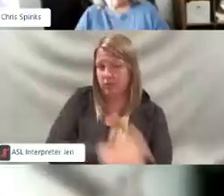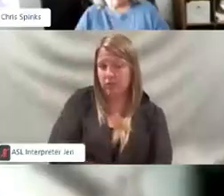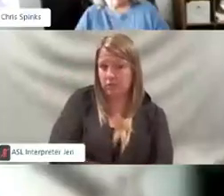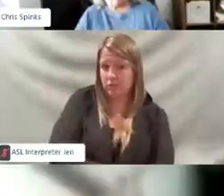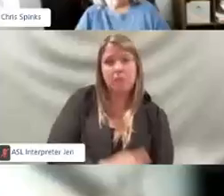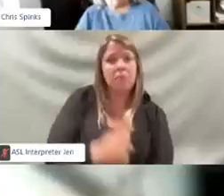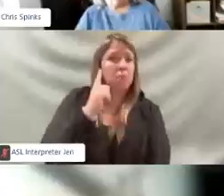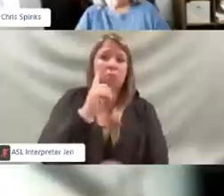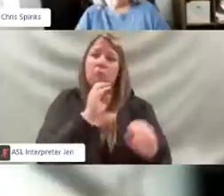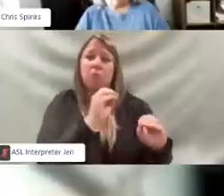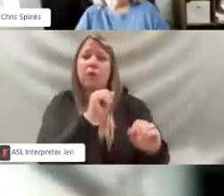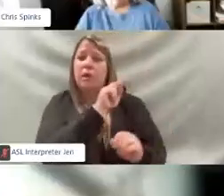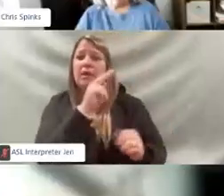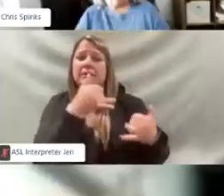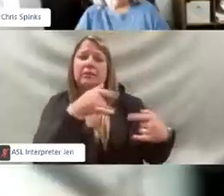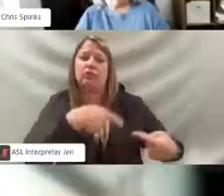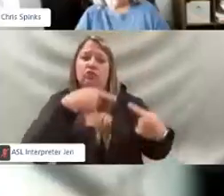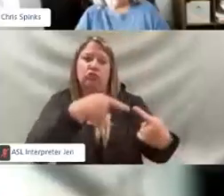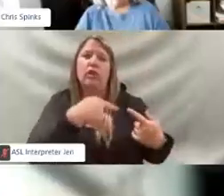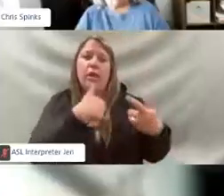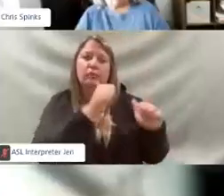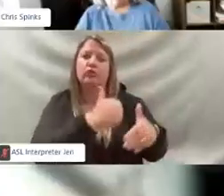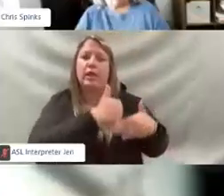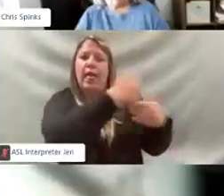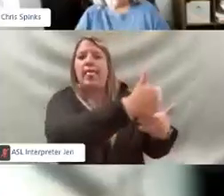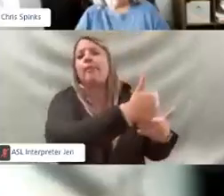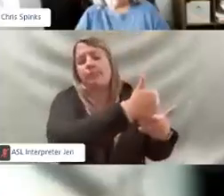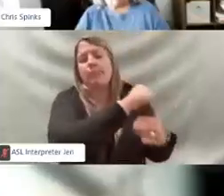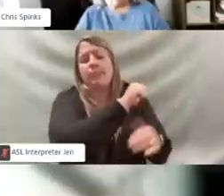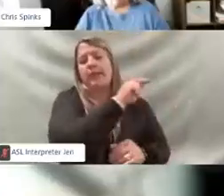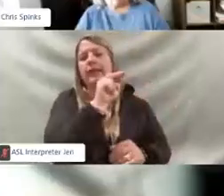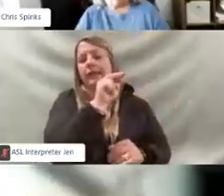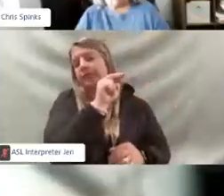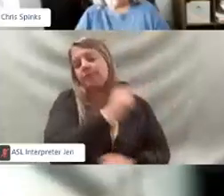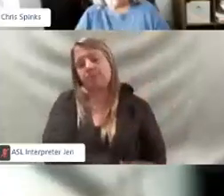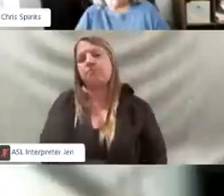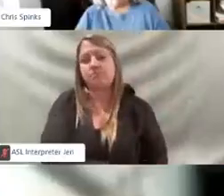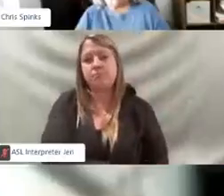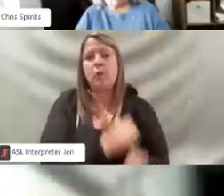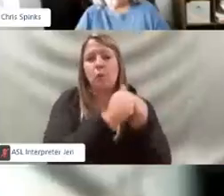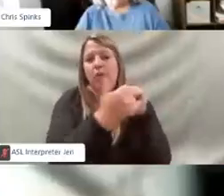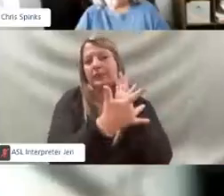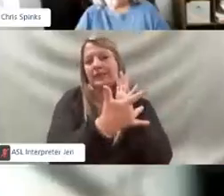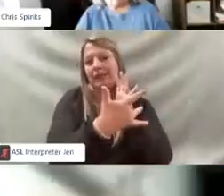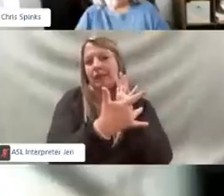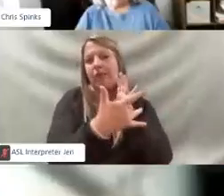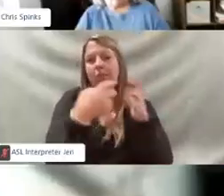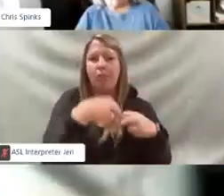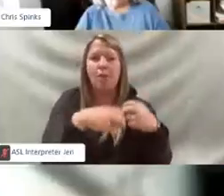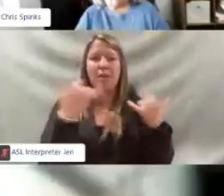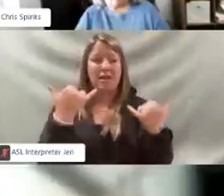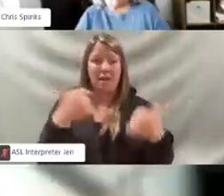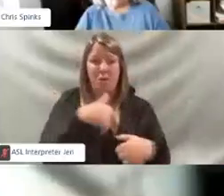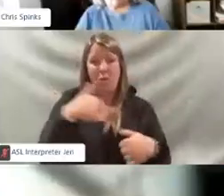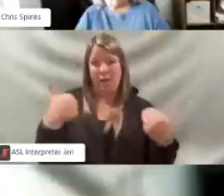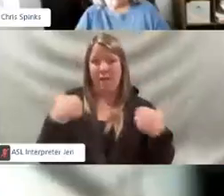I don't think so. Ann's still having some issues. I'm trying to work with her kind of on the side to get that resolved. Okay, so at this point, how many do